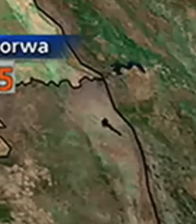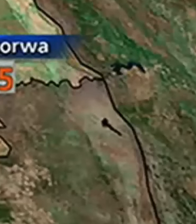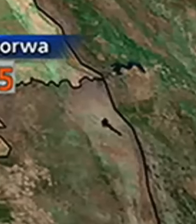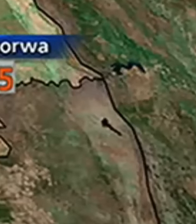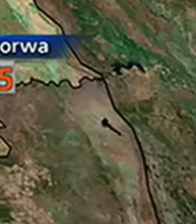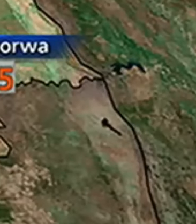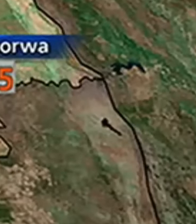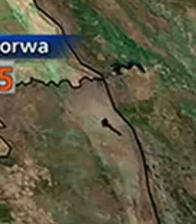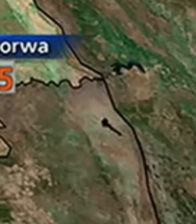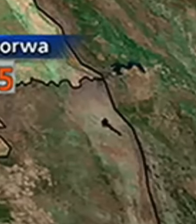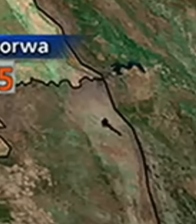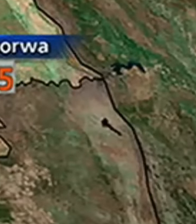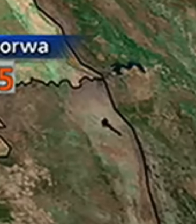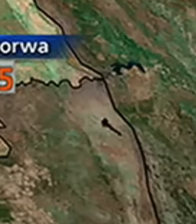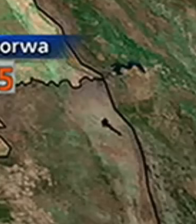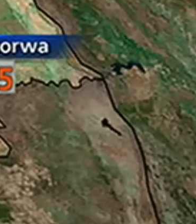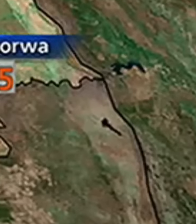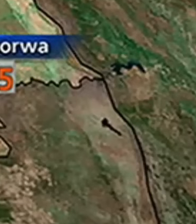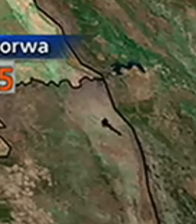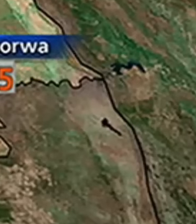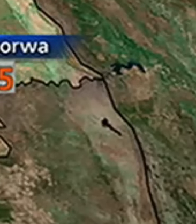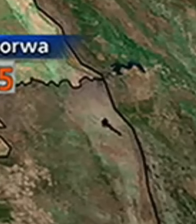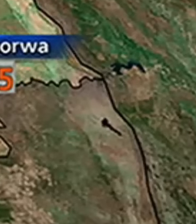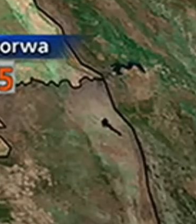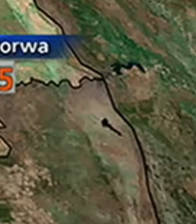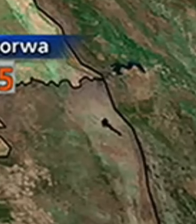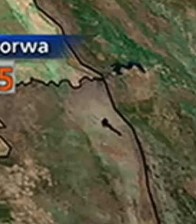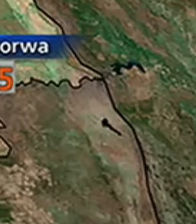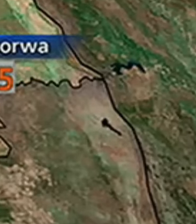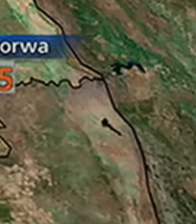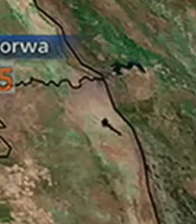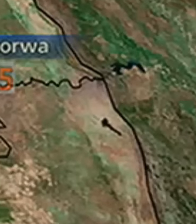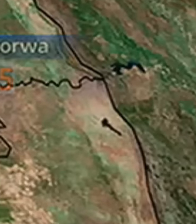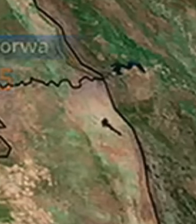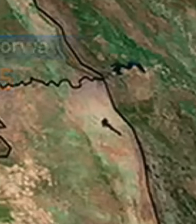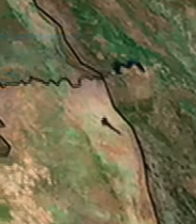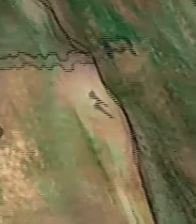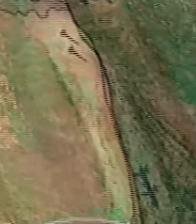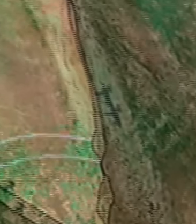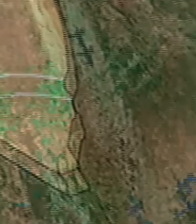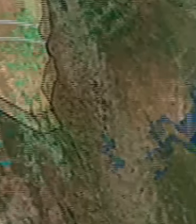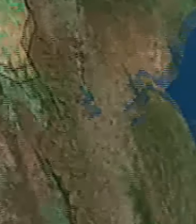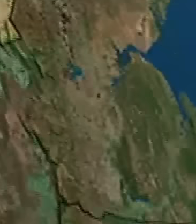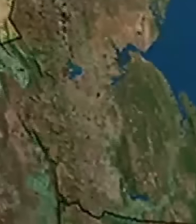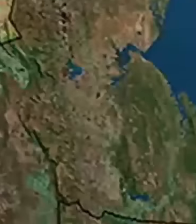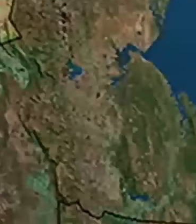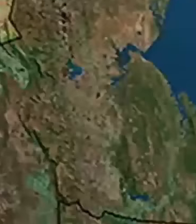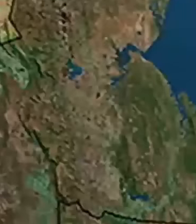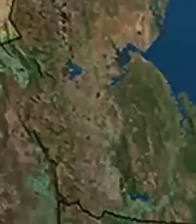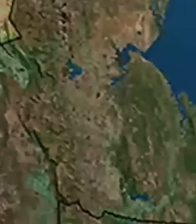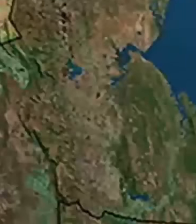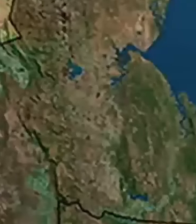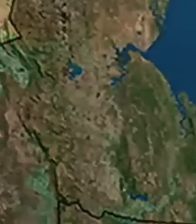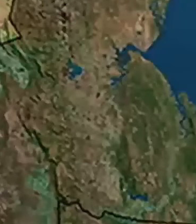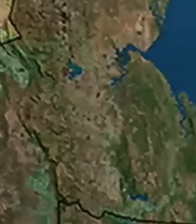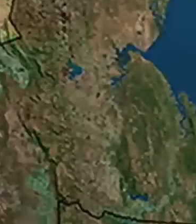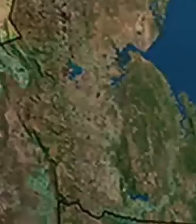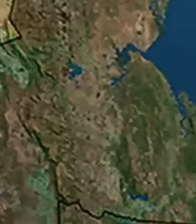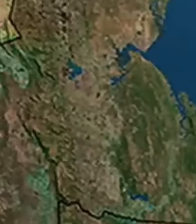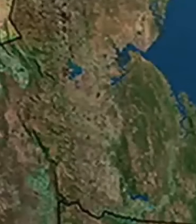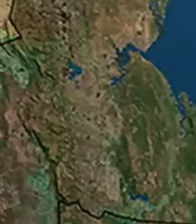Mosina ka digata di le 35 mo Thapameng Tzaneen le teng ka digata di le 33 lebelela porofense ya Mpumalanga le teng